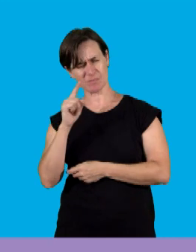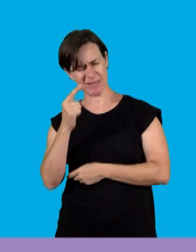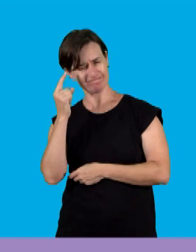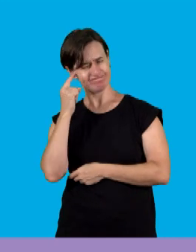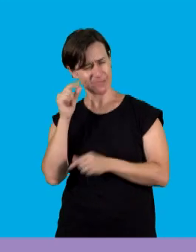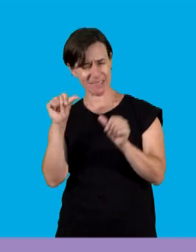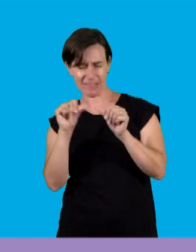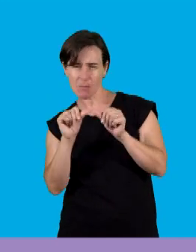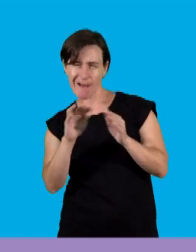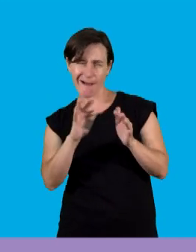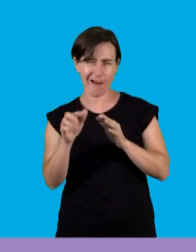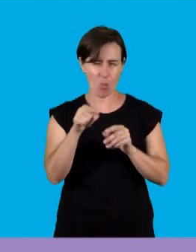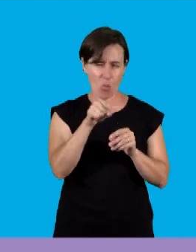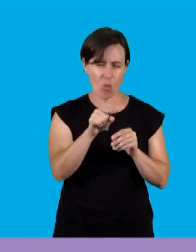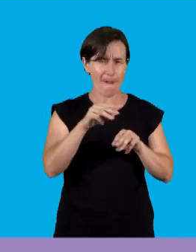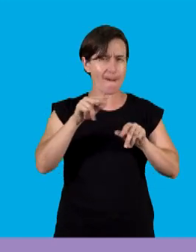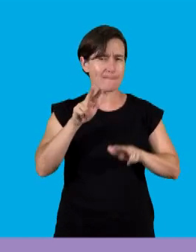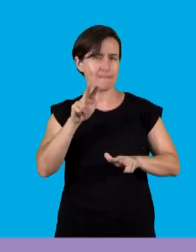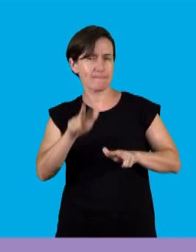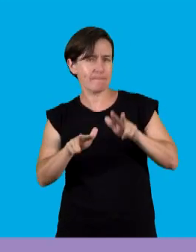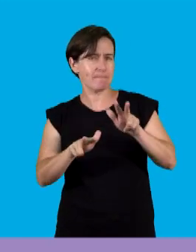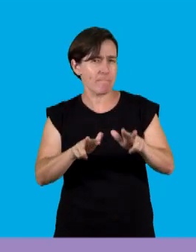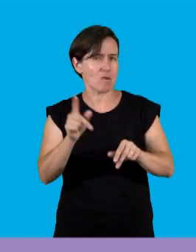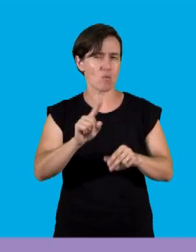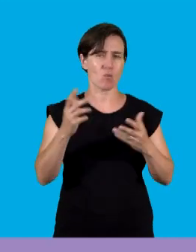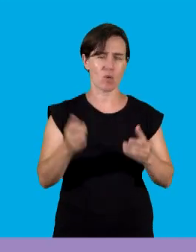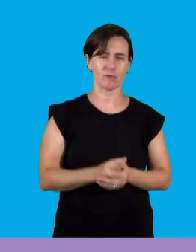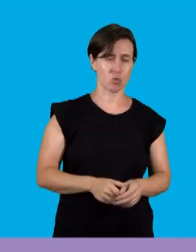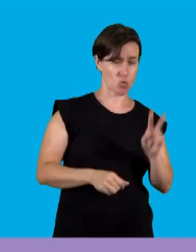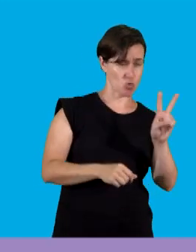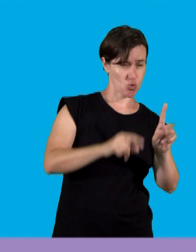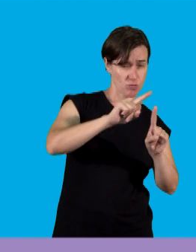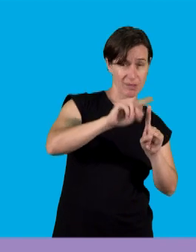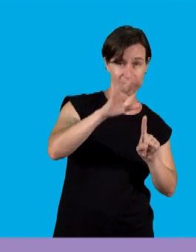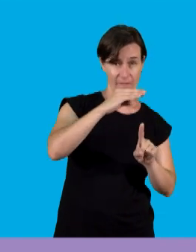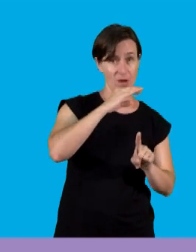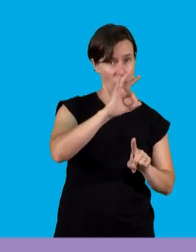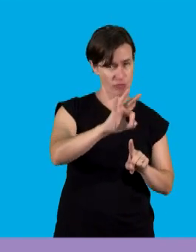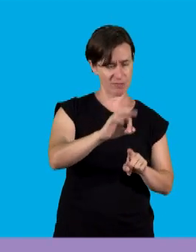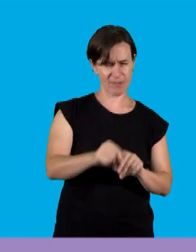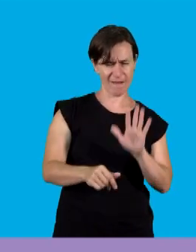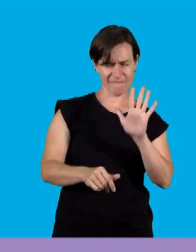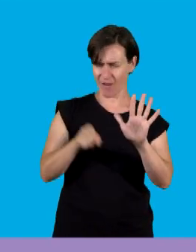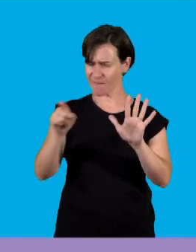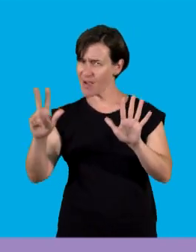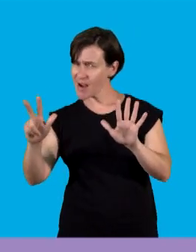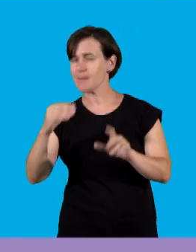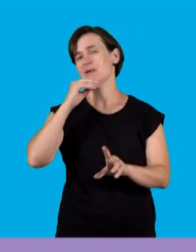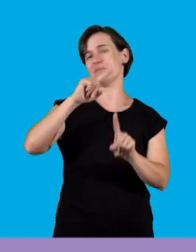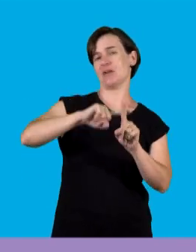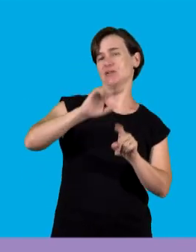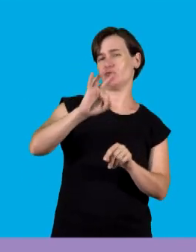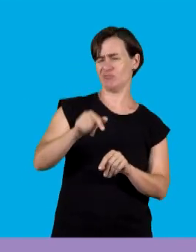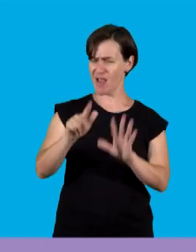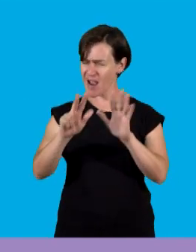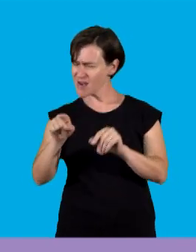this pattern. So from 2 to 5, we can see that we are adding 3. From 5 to 8, again, we are adding 3. From 8 to 11,